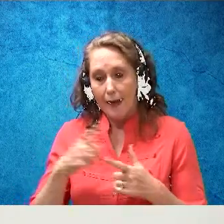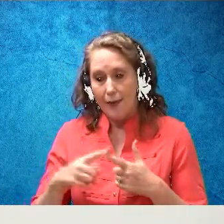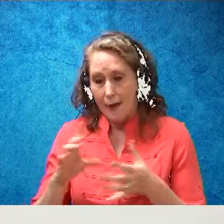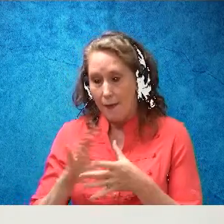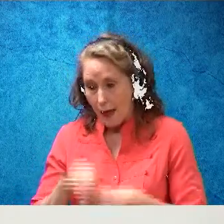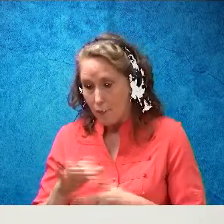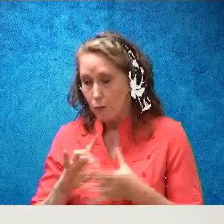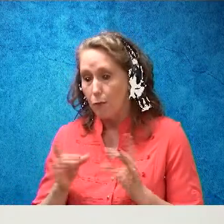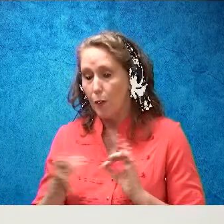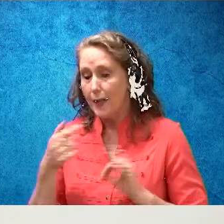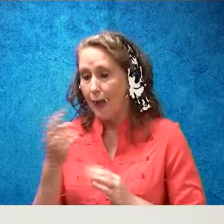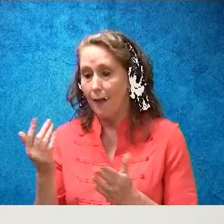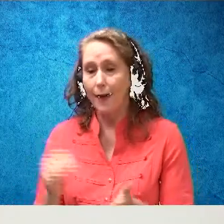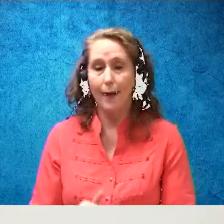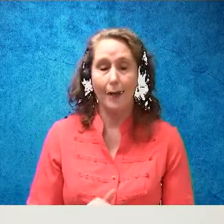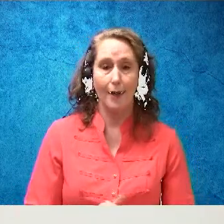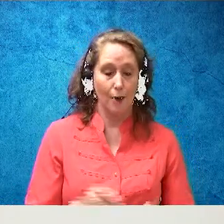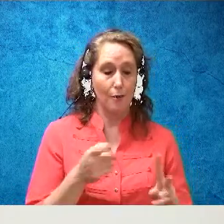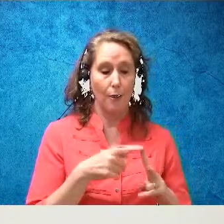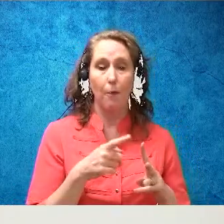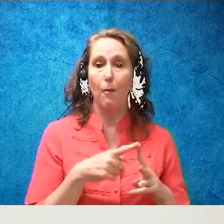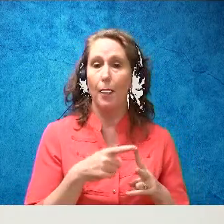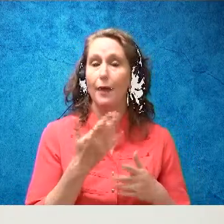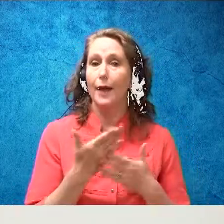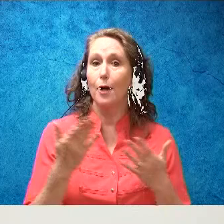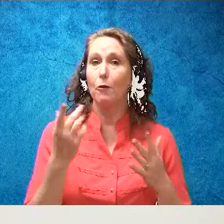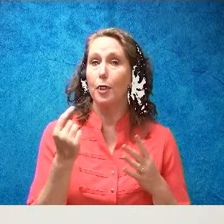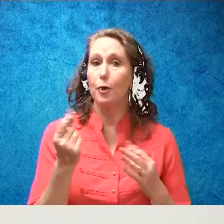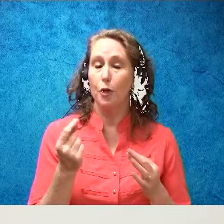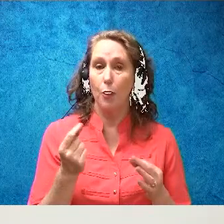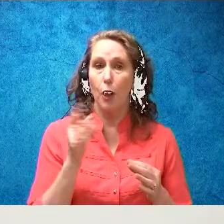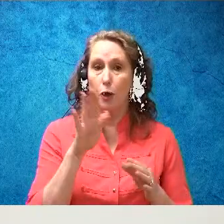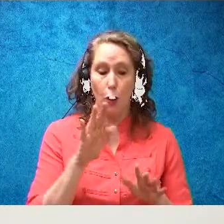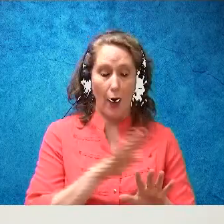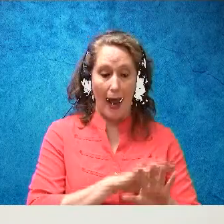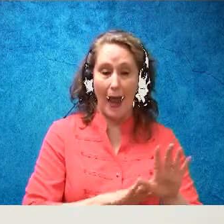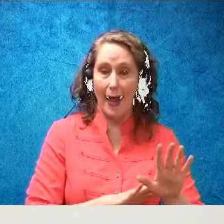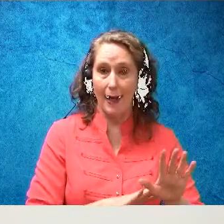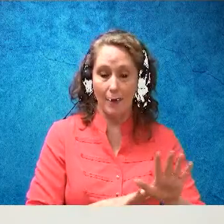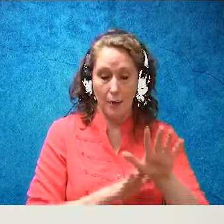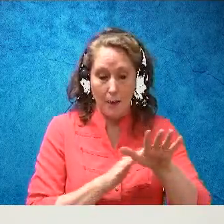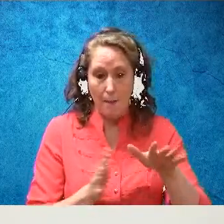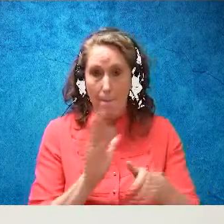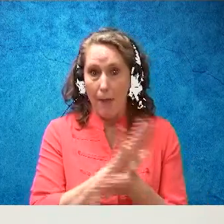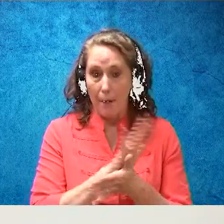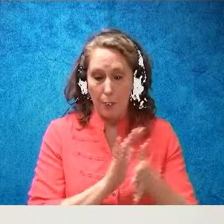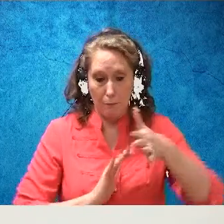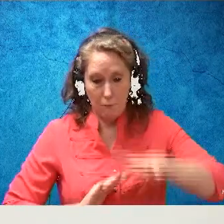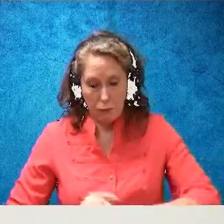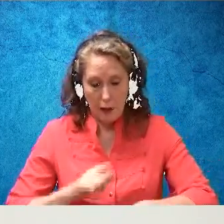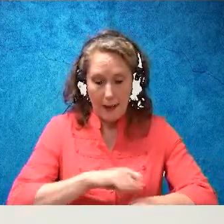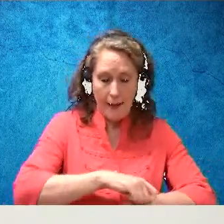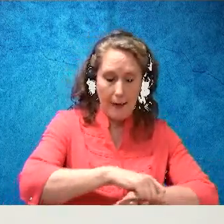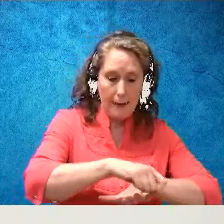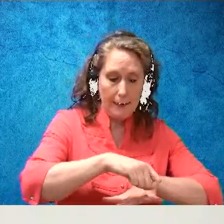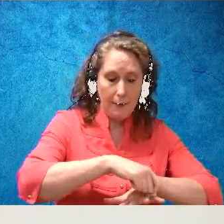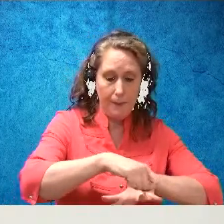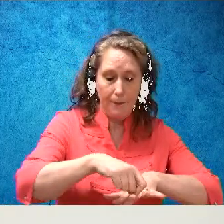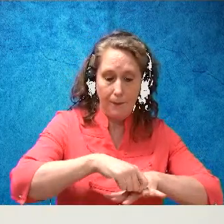thing that you can do is you can trace your hand, which is what I did here, okay? You can do it on